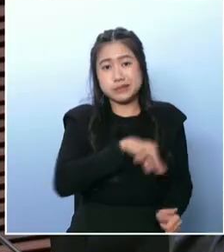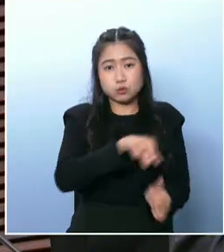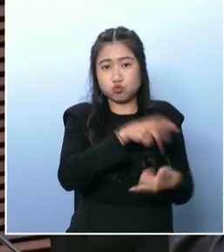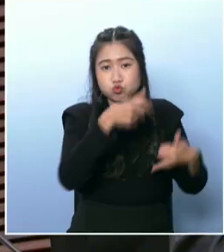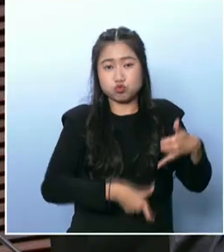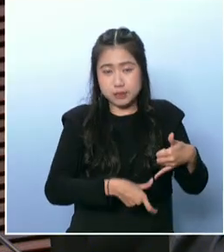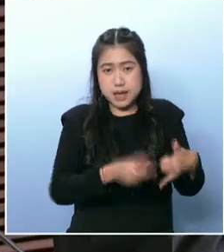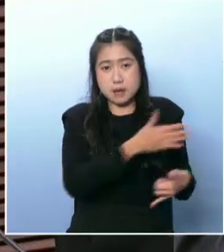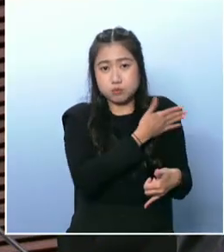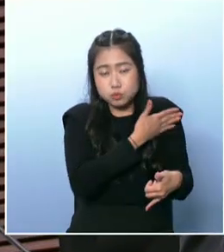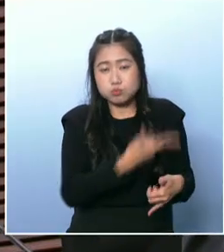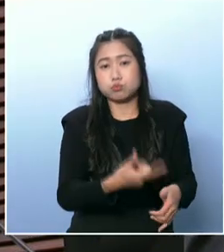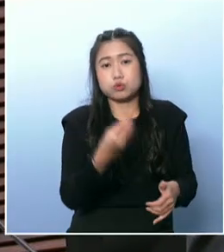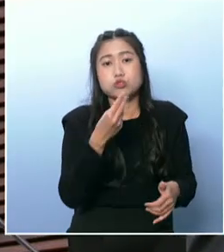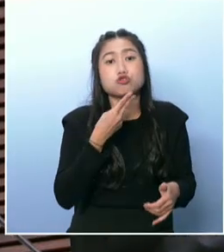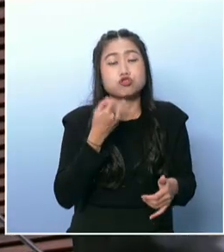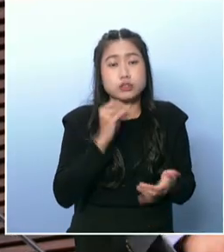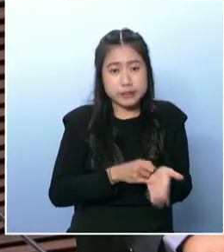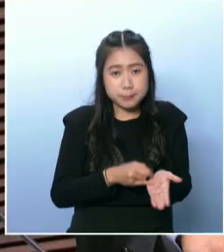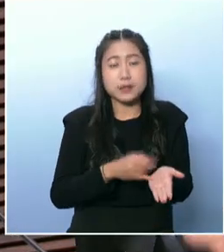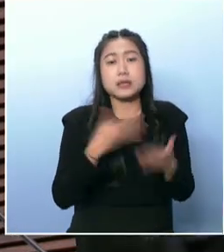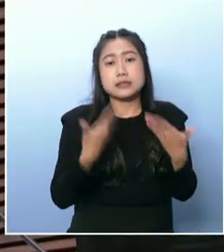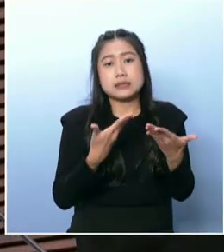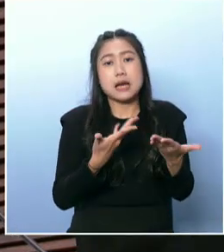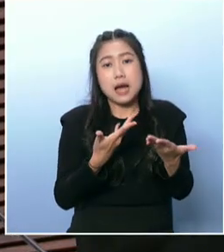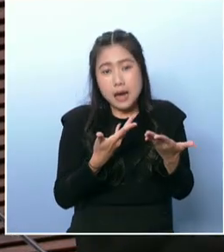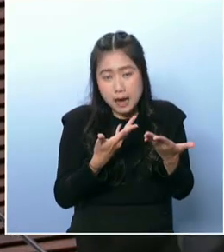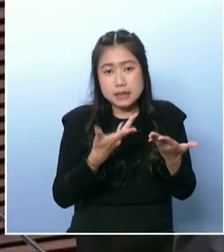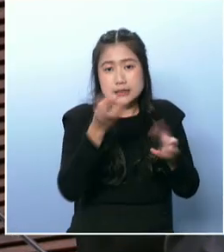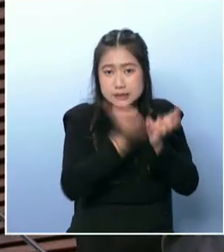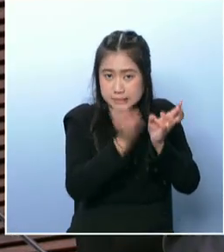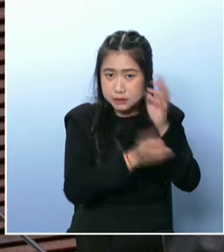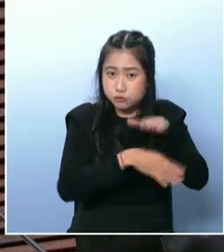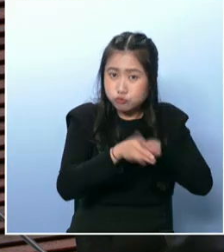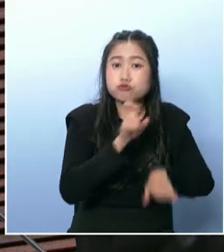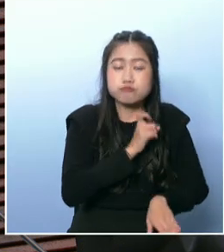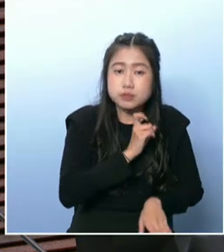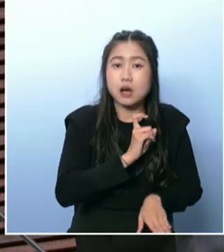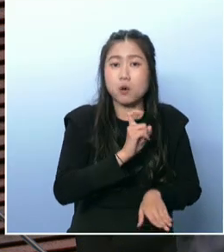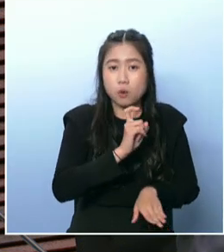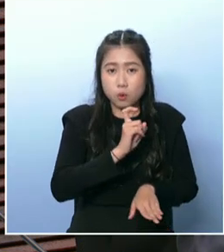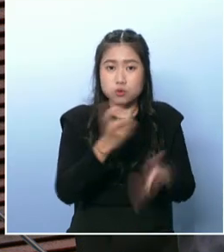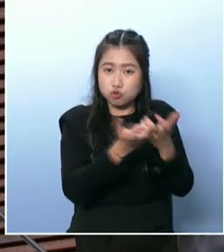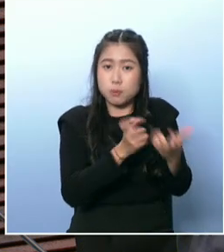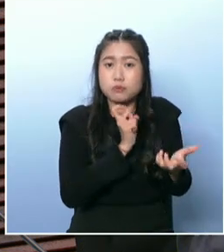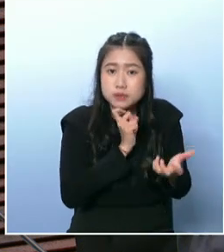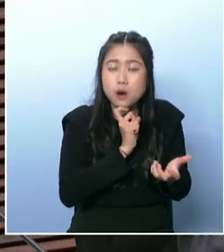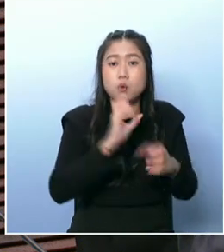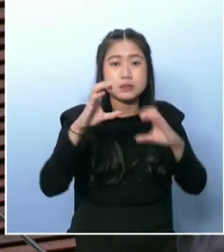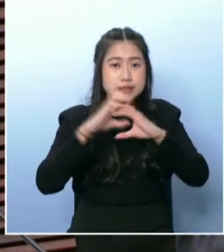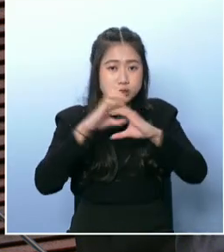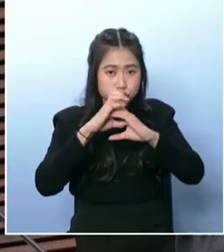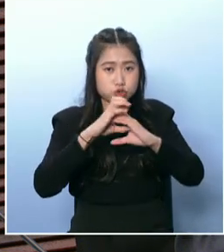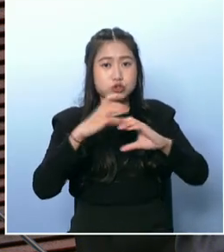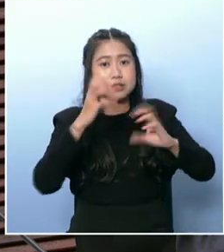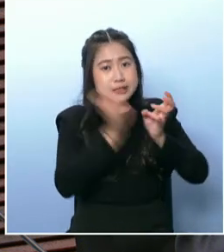about the low-income carers. We have a subsidy for them. So we have a database on that.